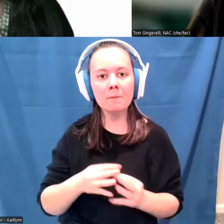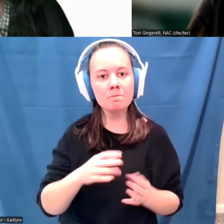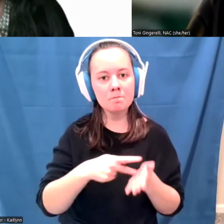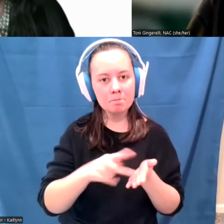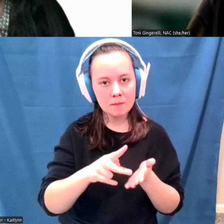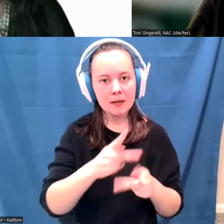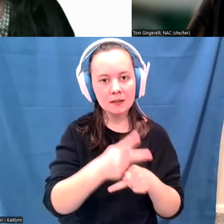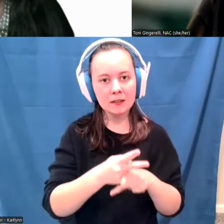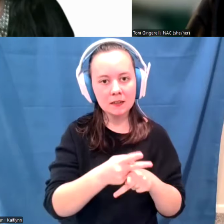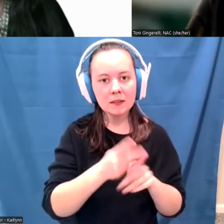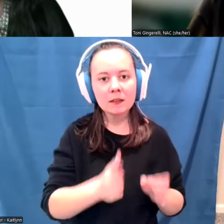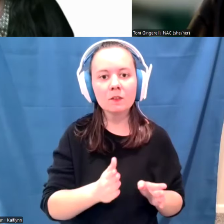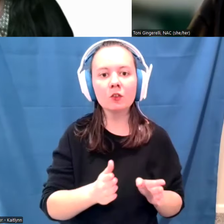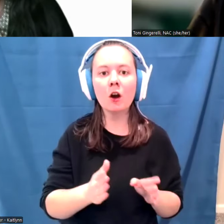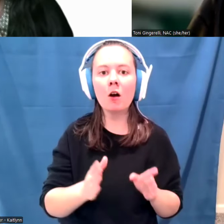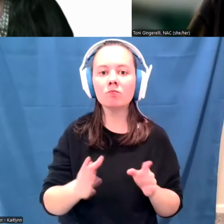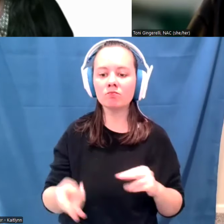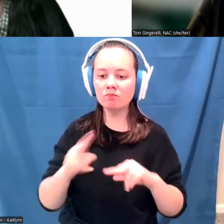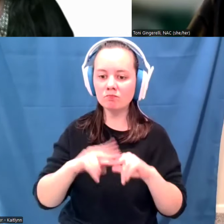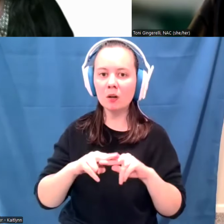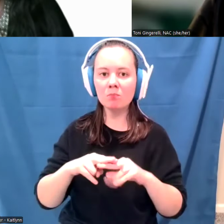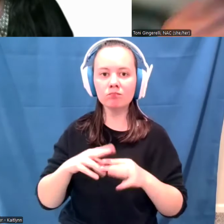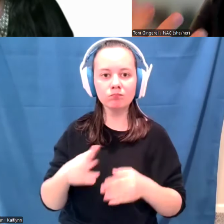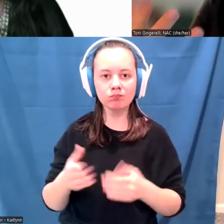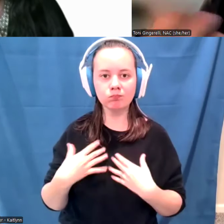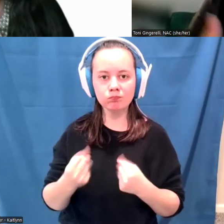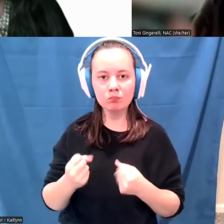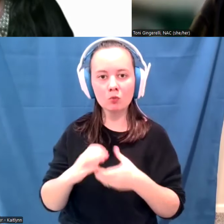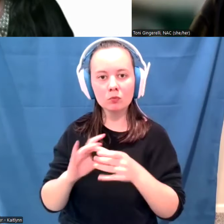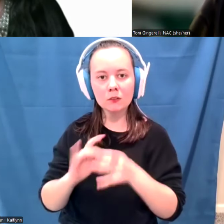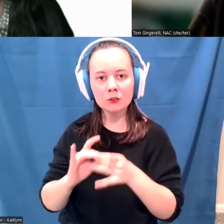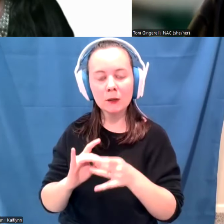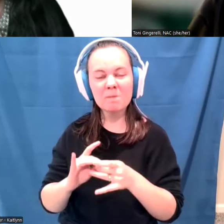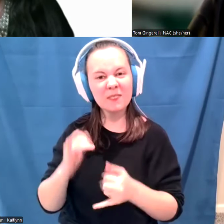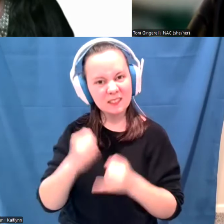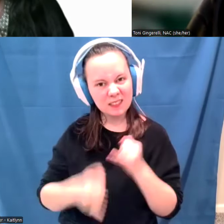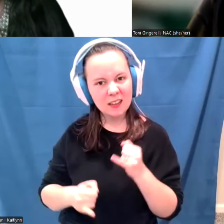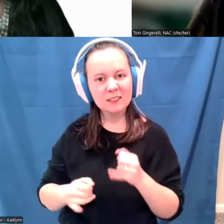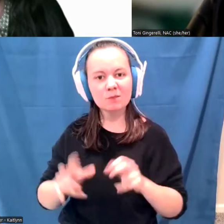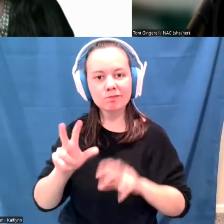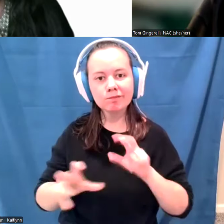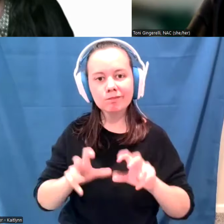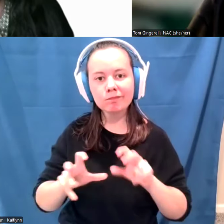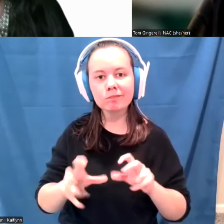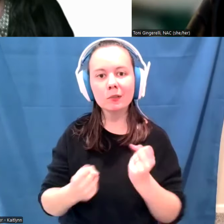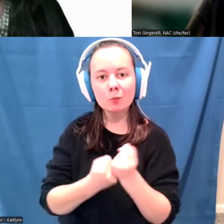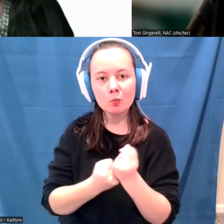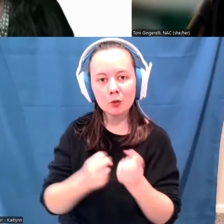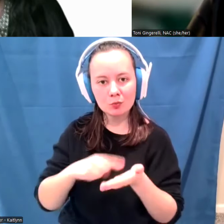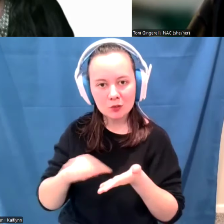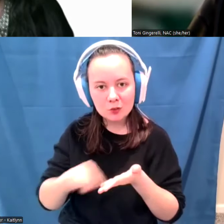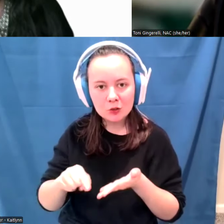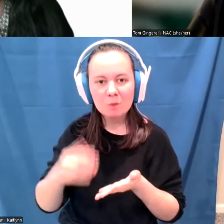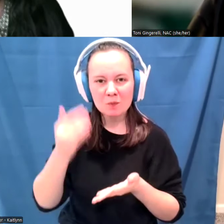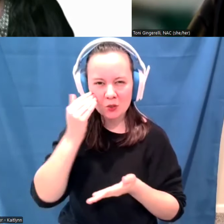stronger relationships and ultimately better care outcomes. And the last piece is investing in research. We know that knowledge is power, and